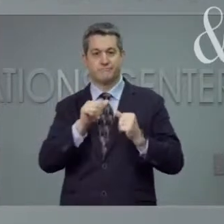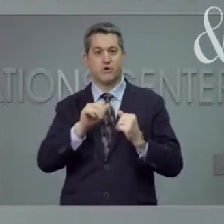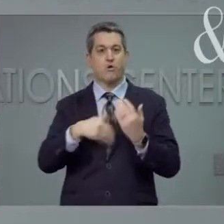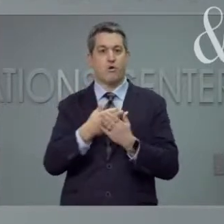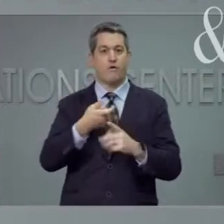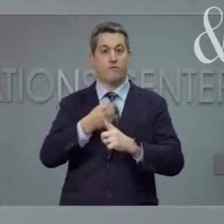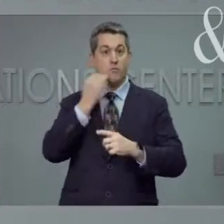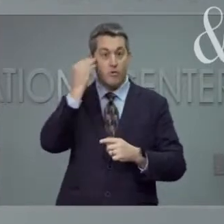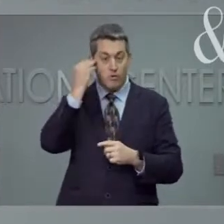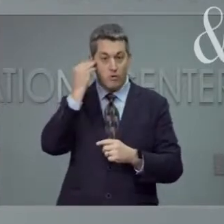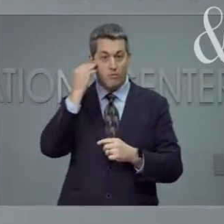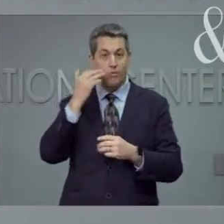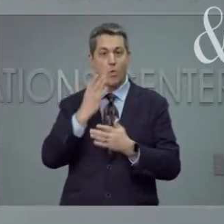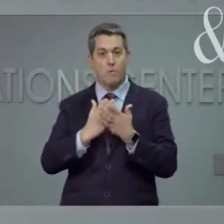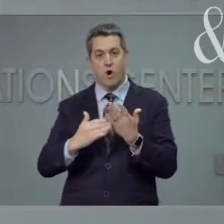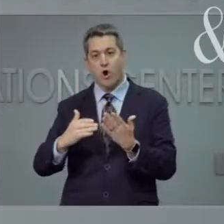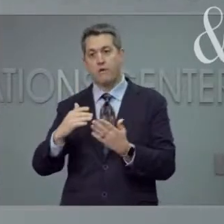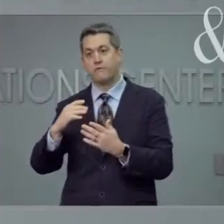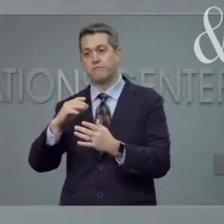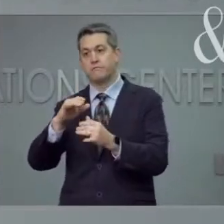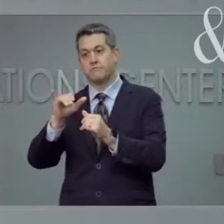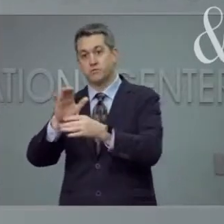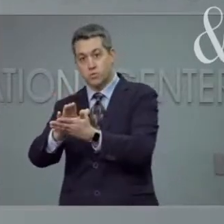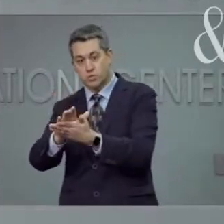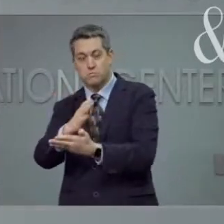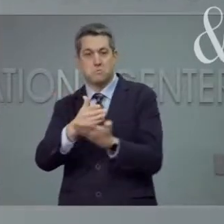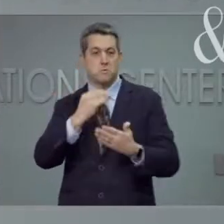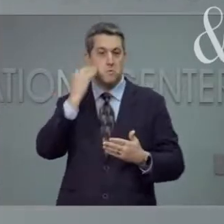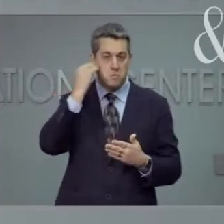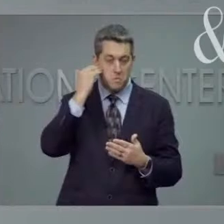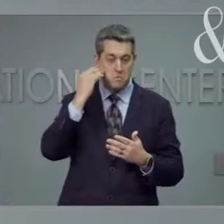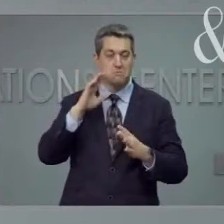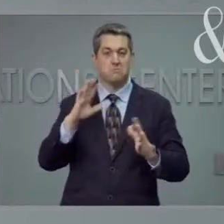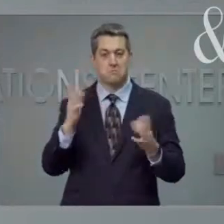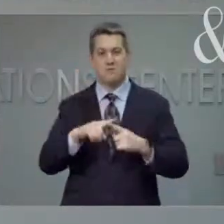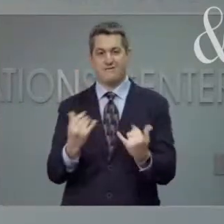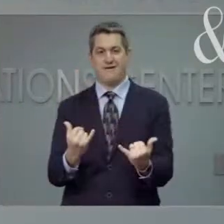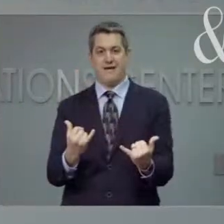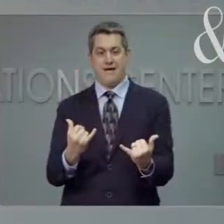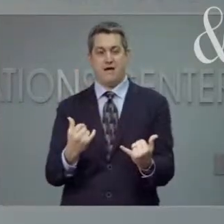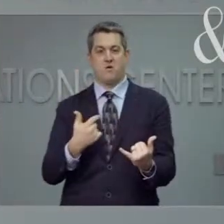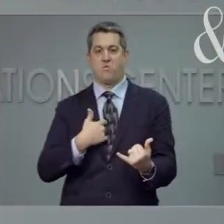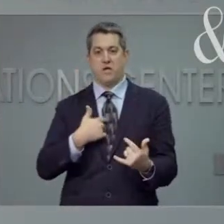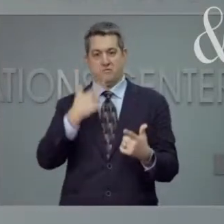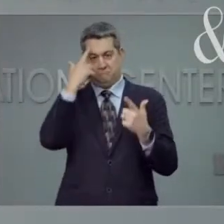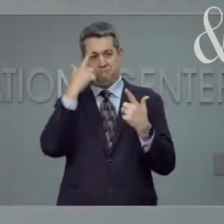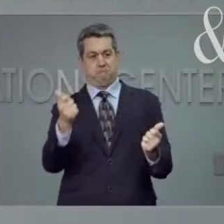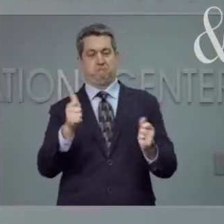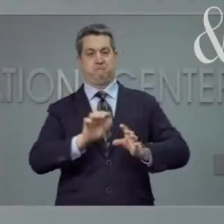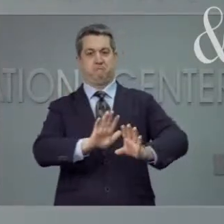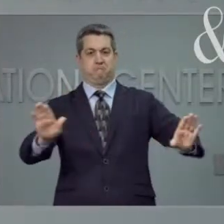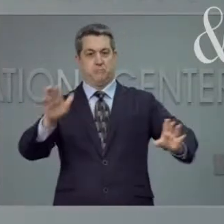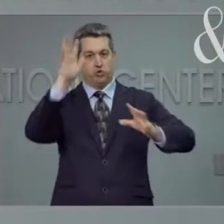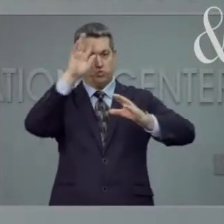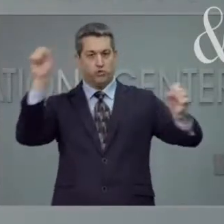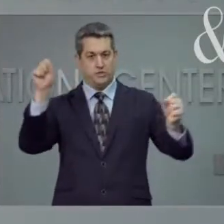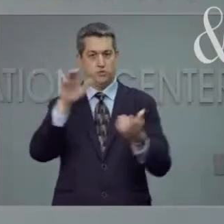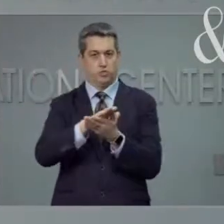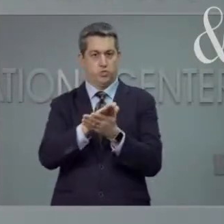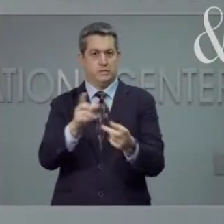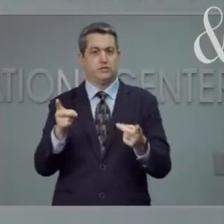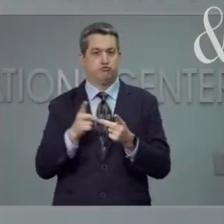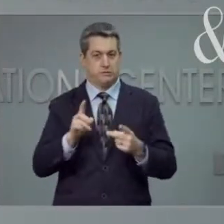do partially in person and partially remote. And at this point, we're leaving that option for